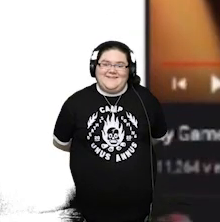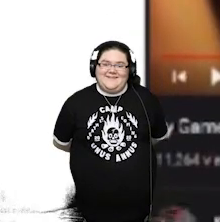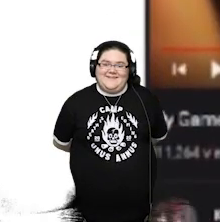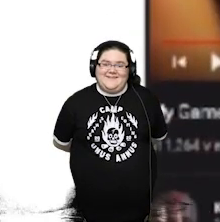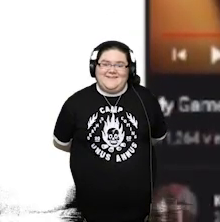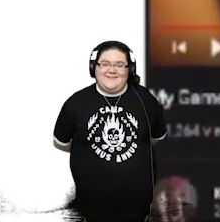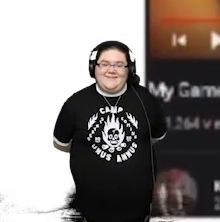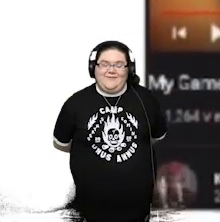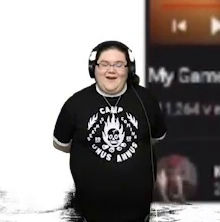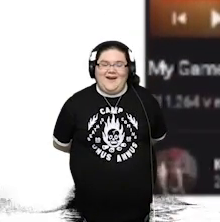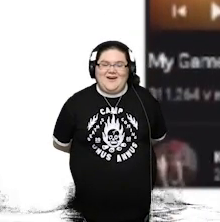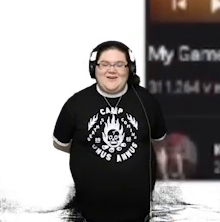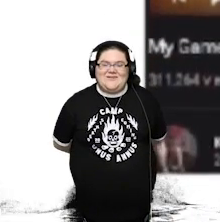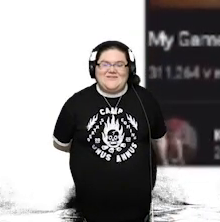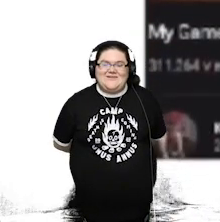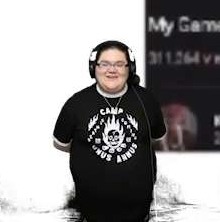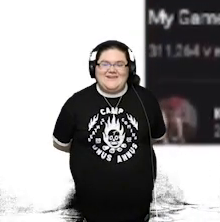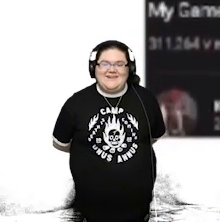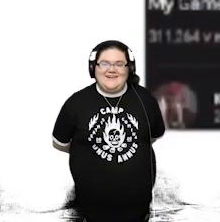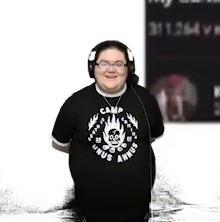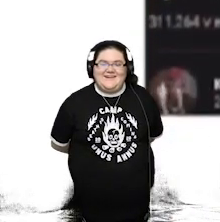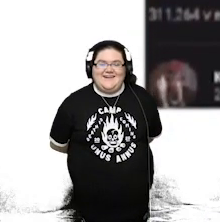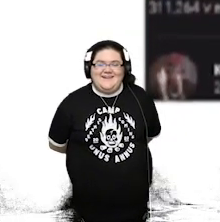at Games Fest. Wow.